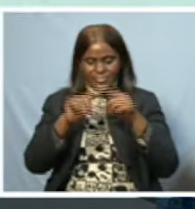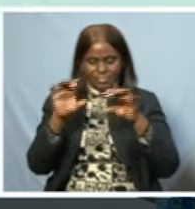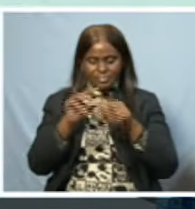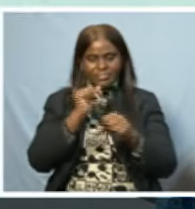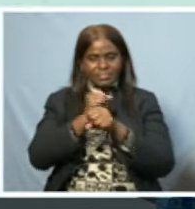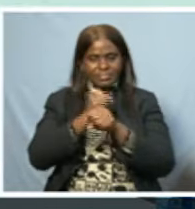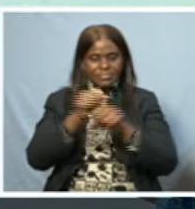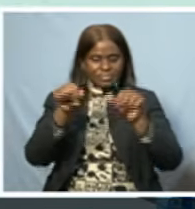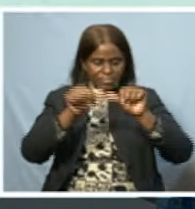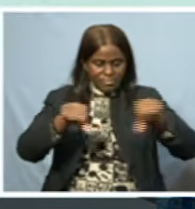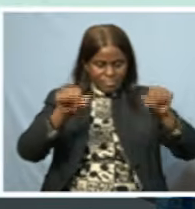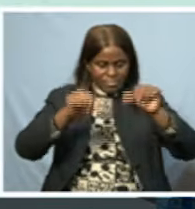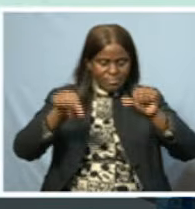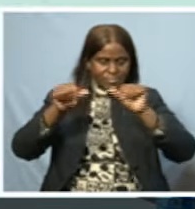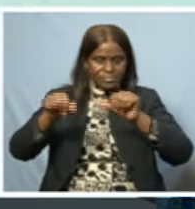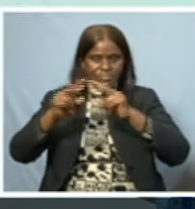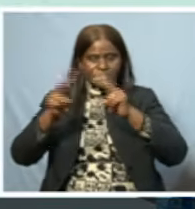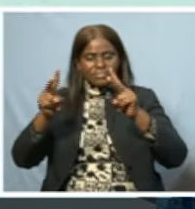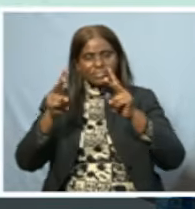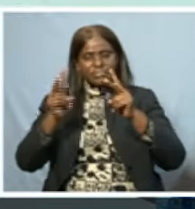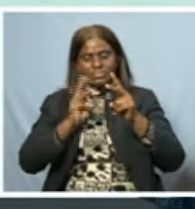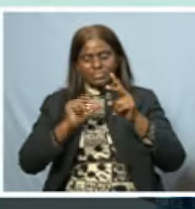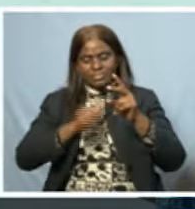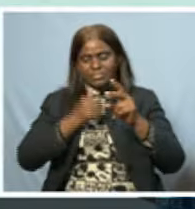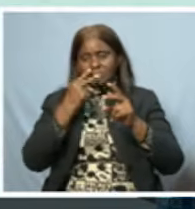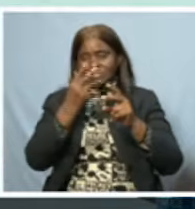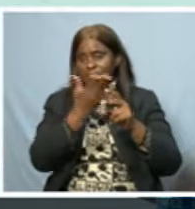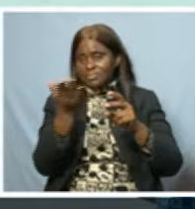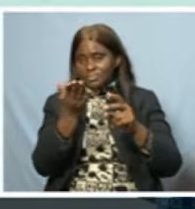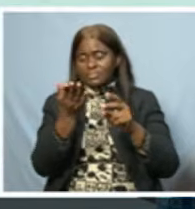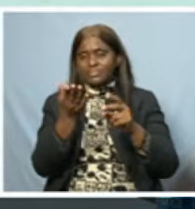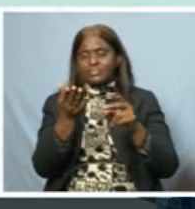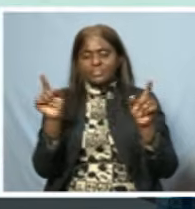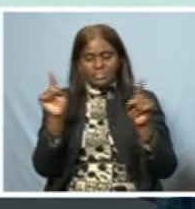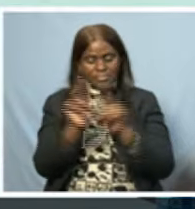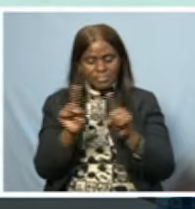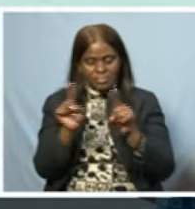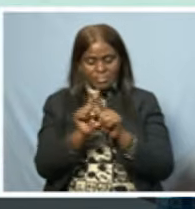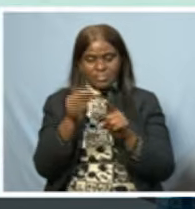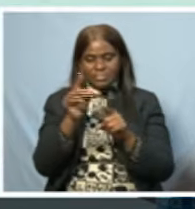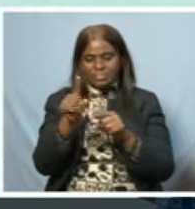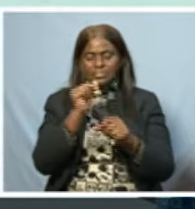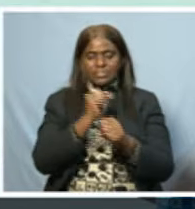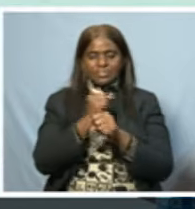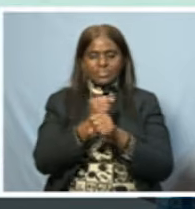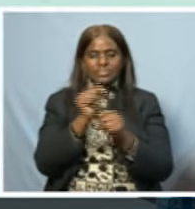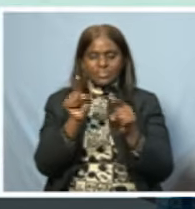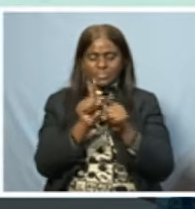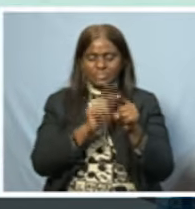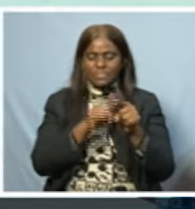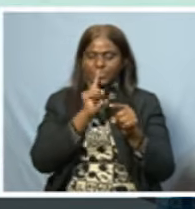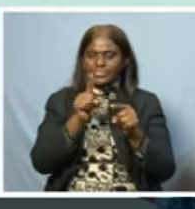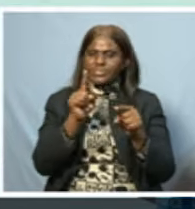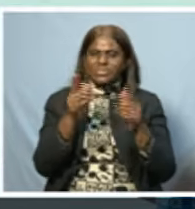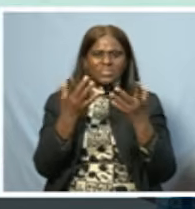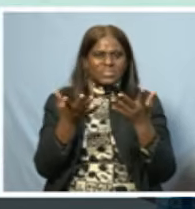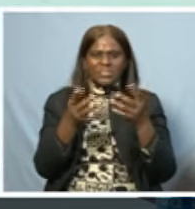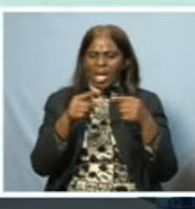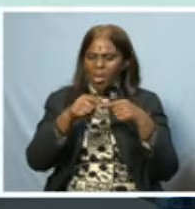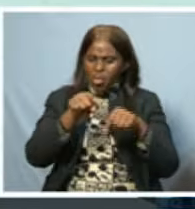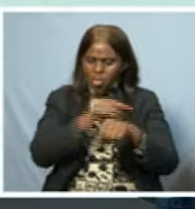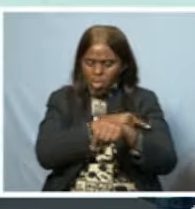job analysis so that we see the subsistence of that job. Is it going into perpetuity or